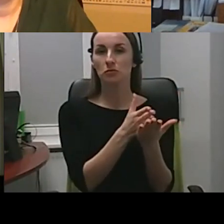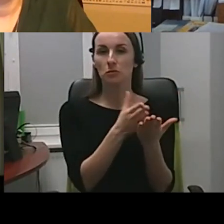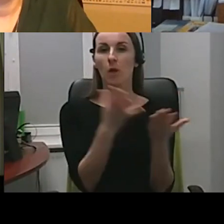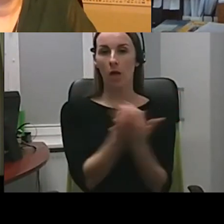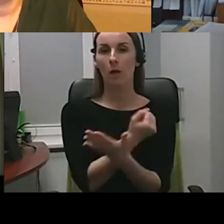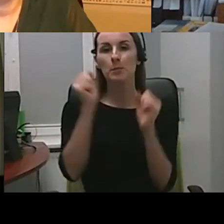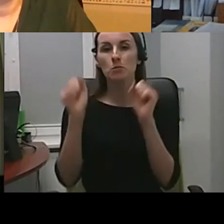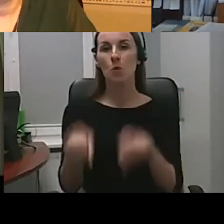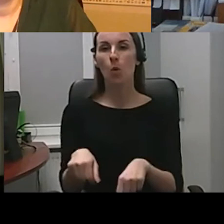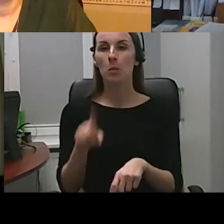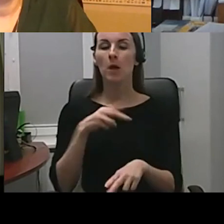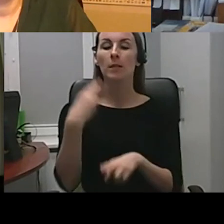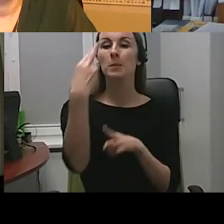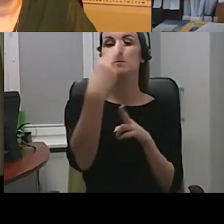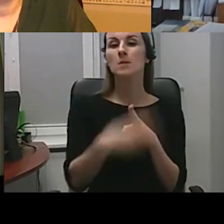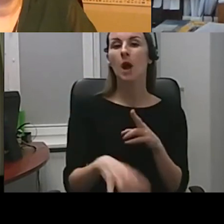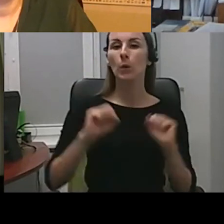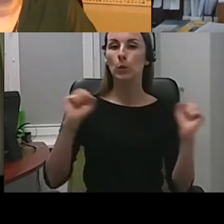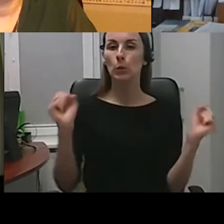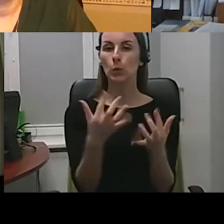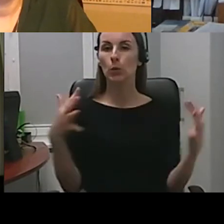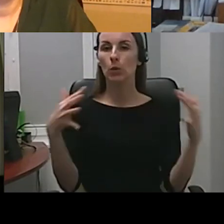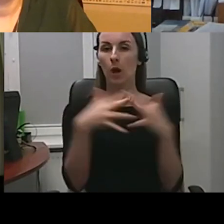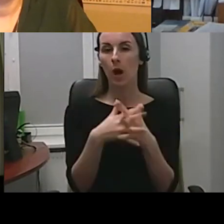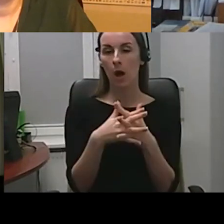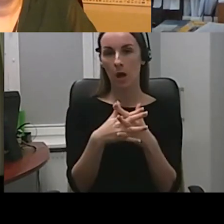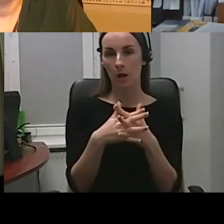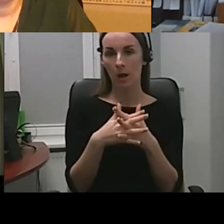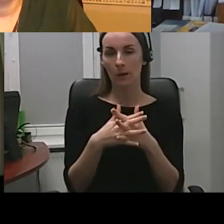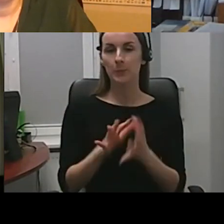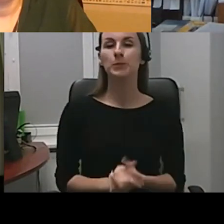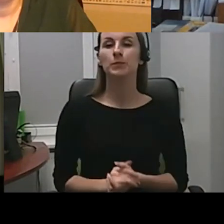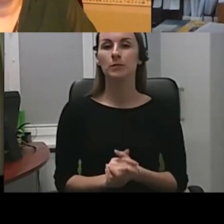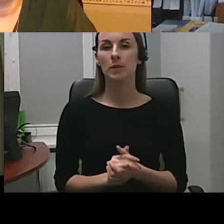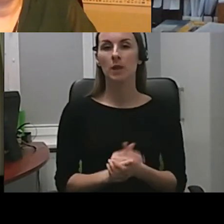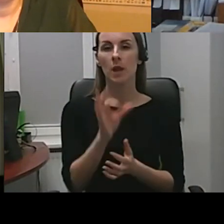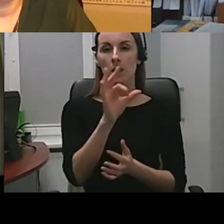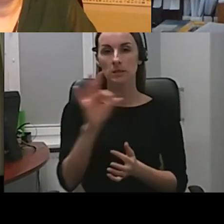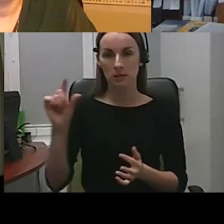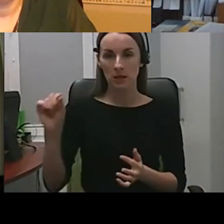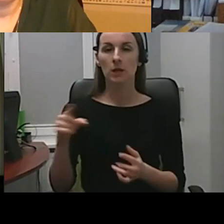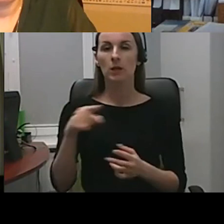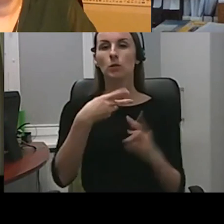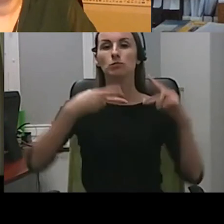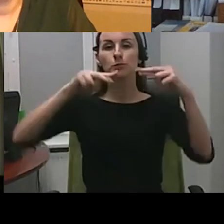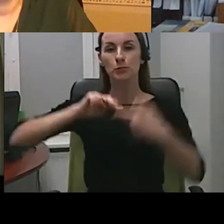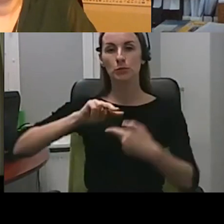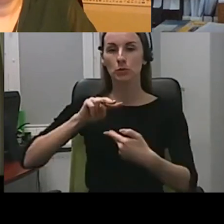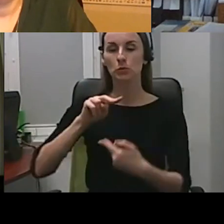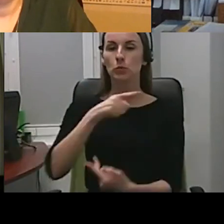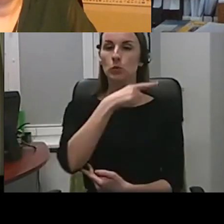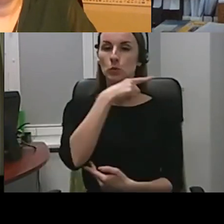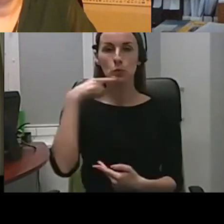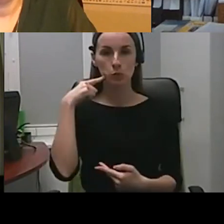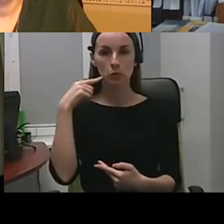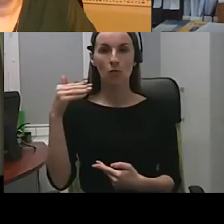Union turned into the Russian Federation. It became a member of the Council of Europe. CSC went into OSCE and so on with